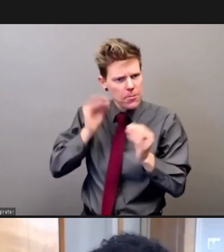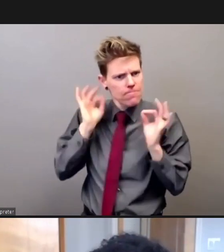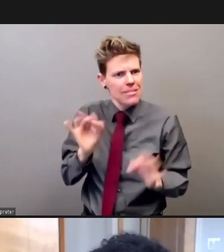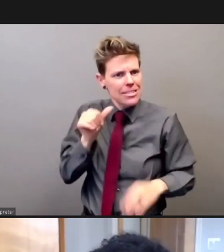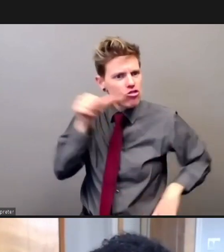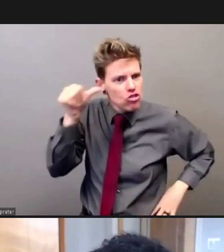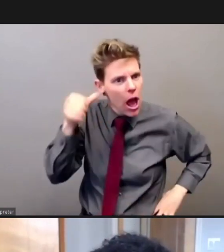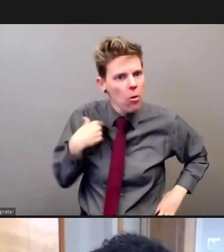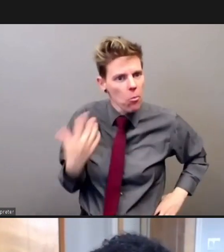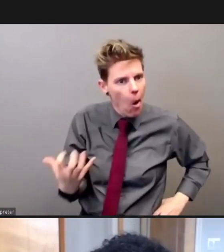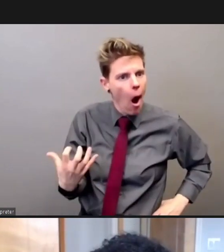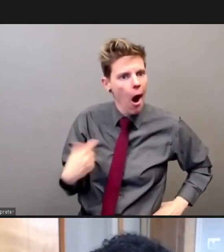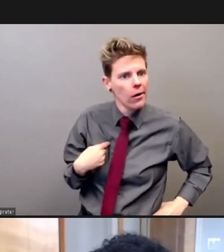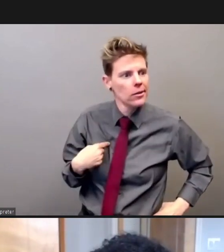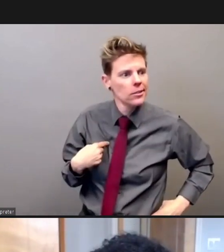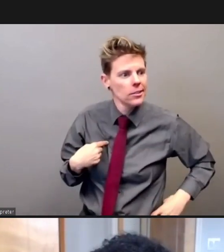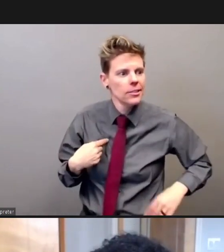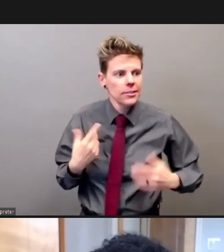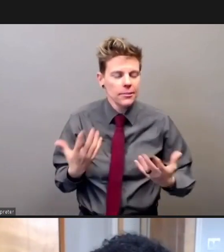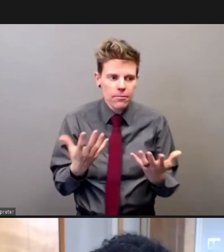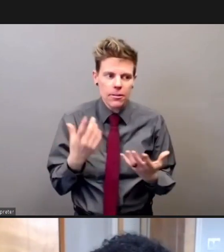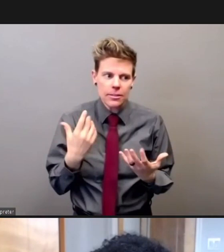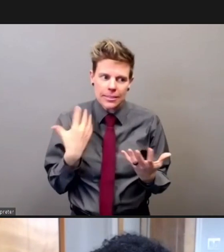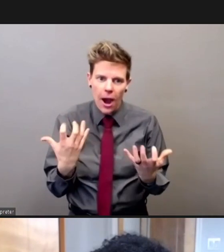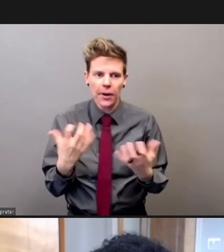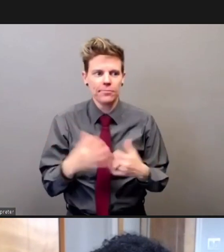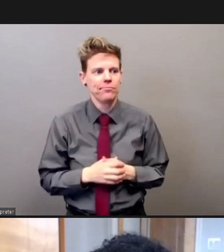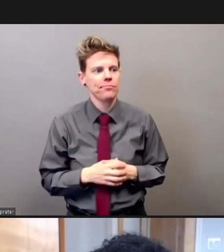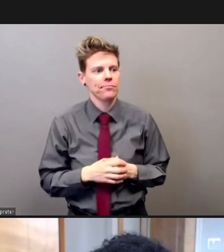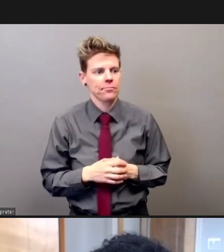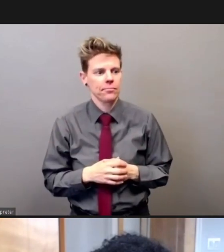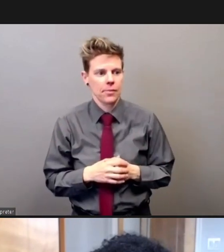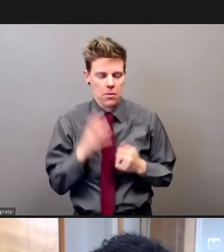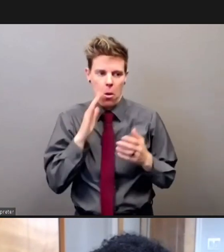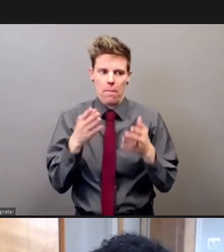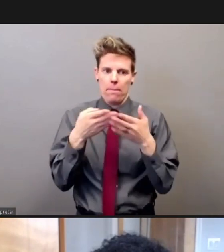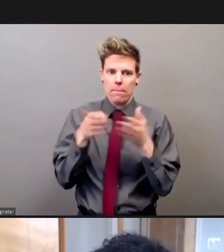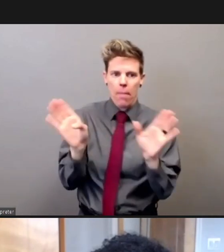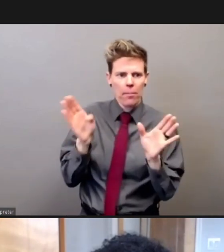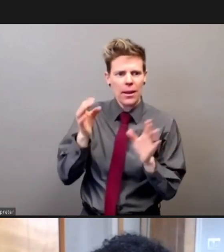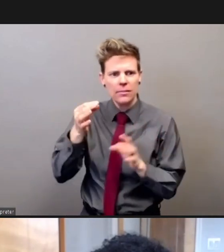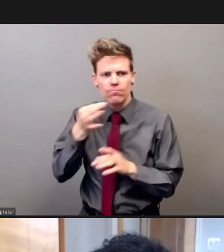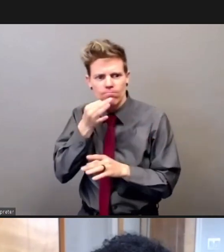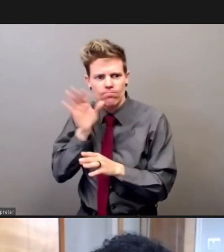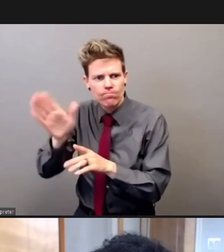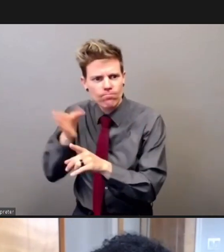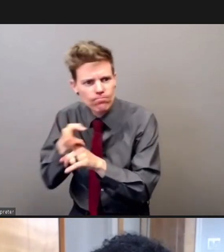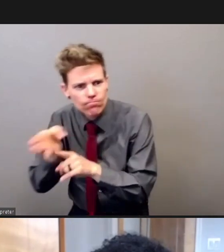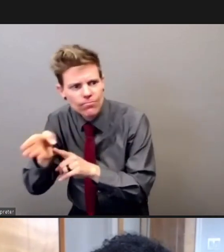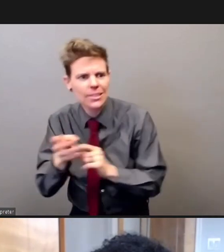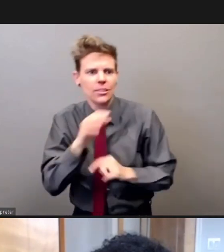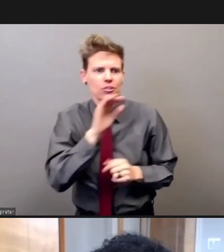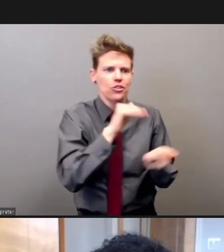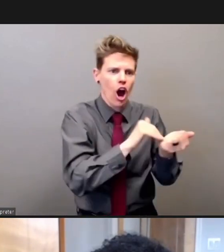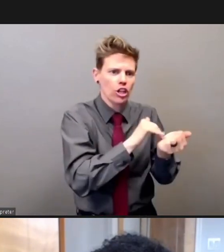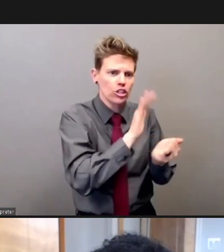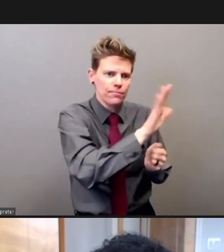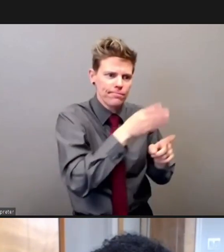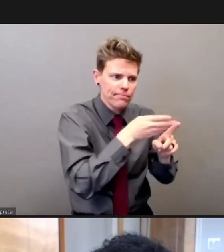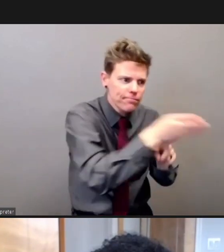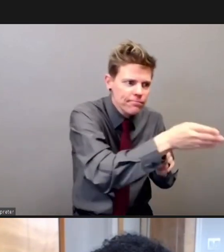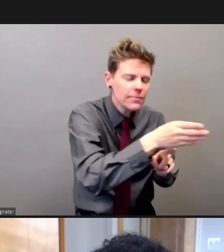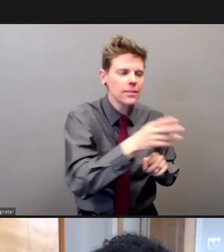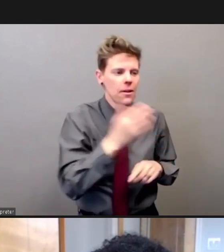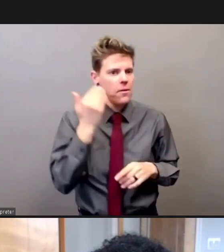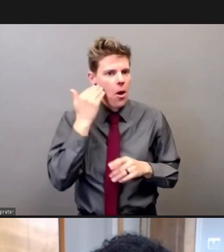a doctor and a public health expert and a manager and director and a mentor and champion to make sure that